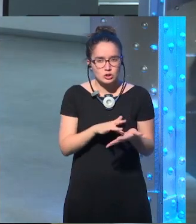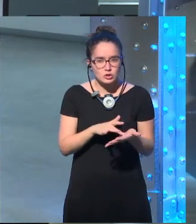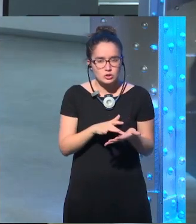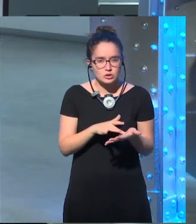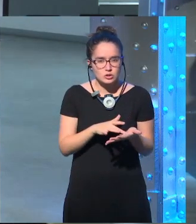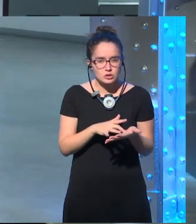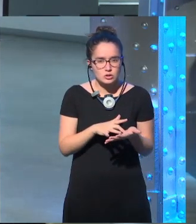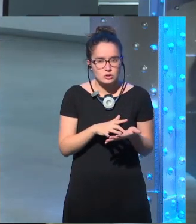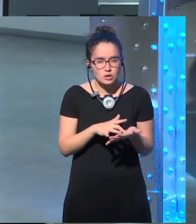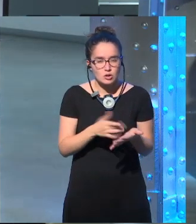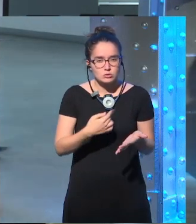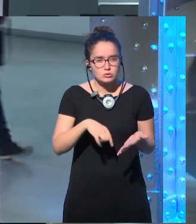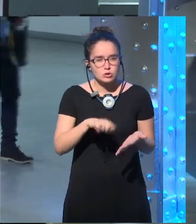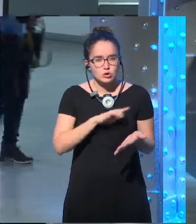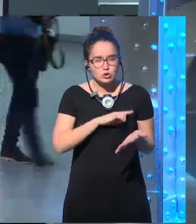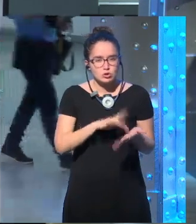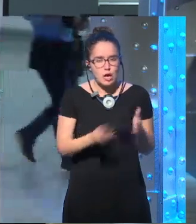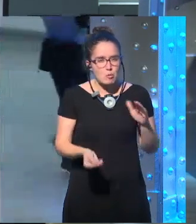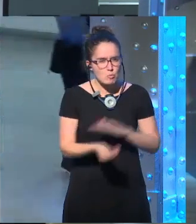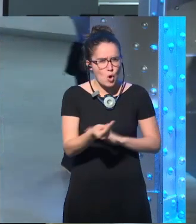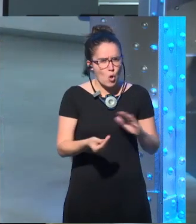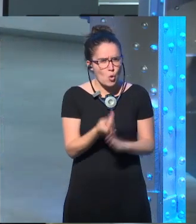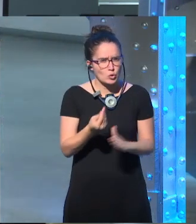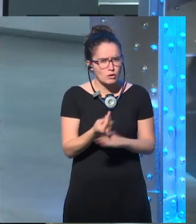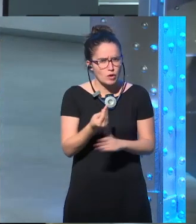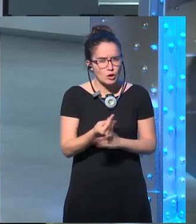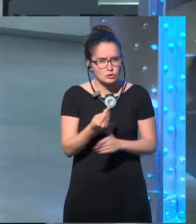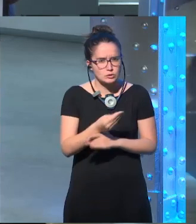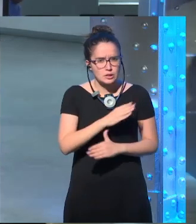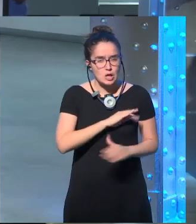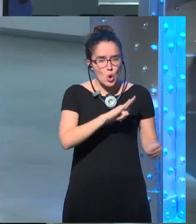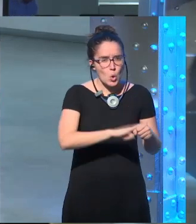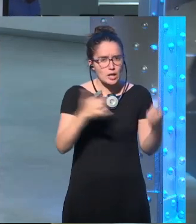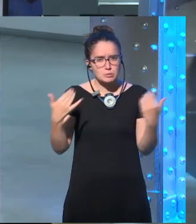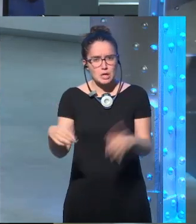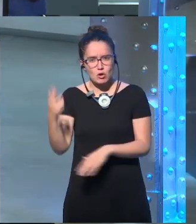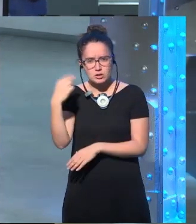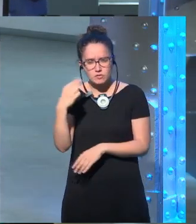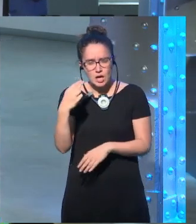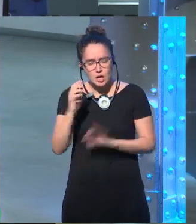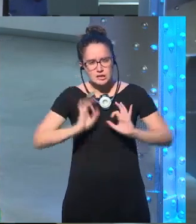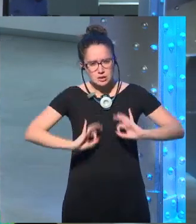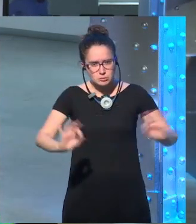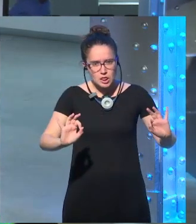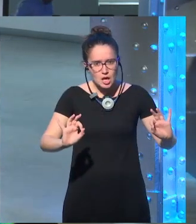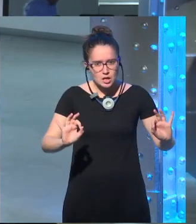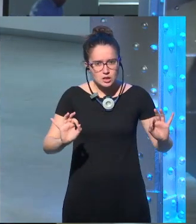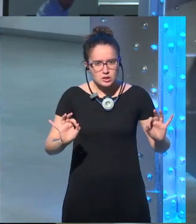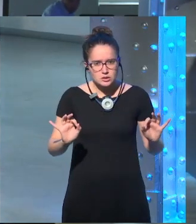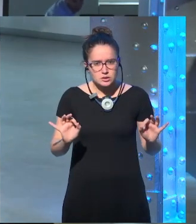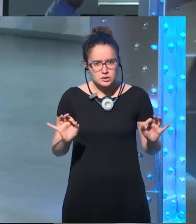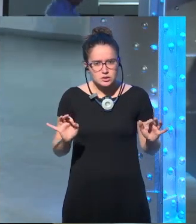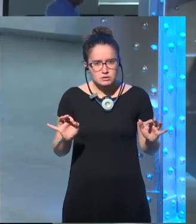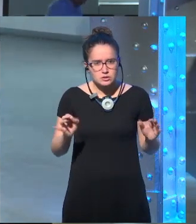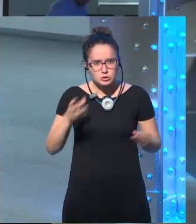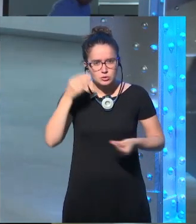extraordinarily productive on Mondays, Wednesdays and Fridays. Few in this audience will know anybody who works